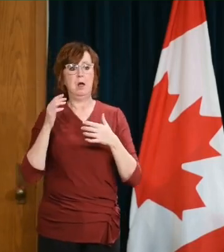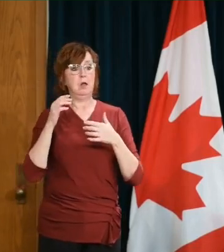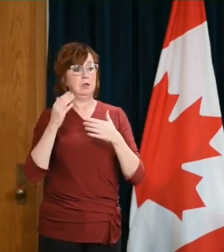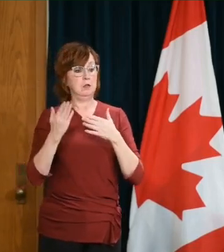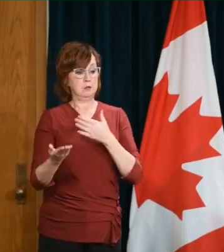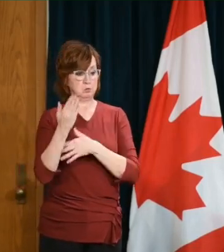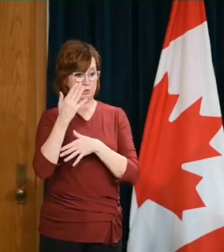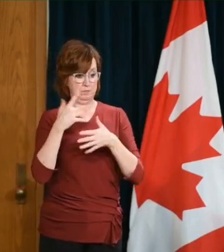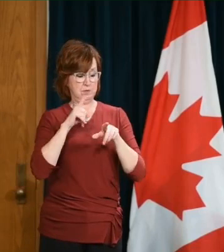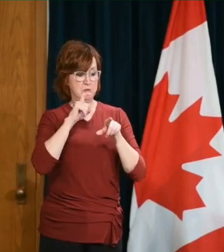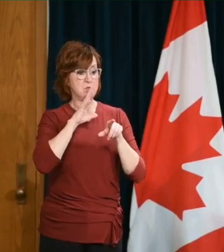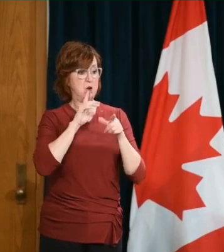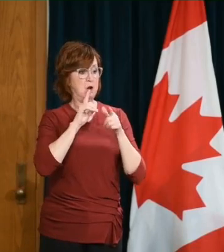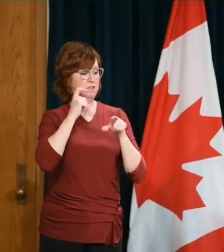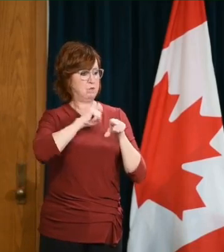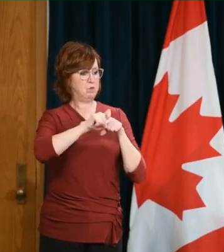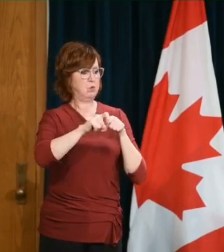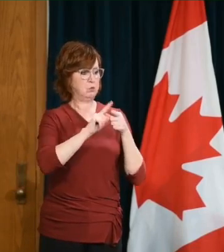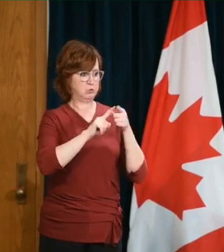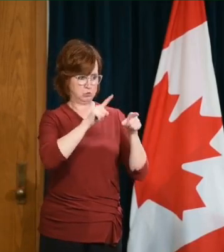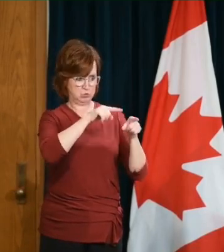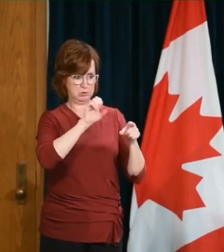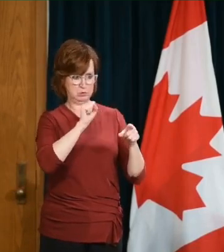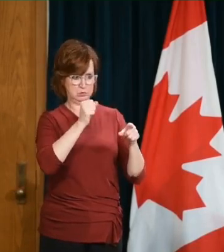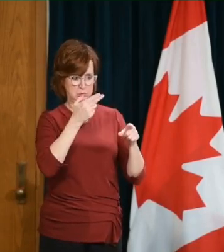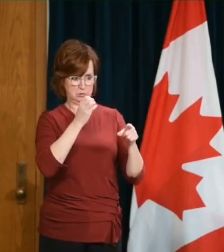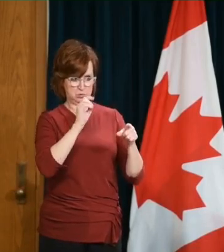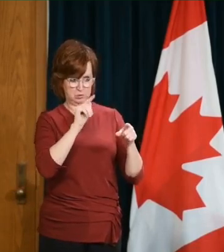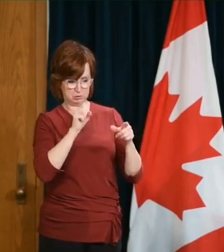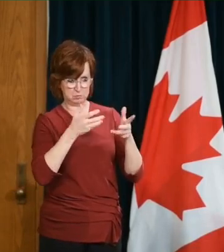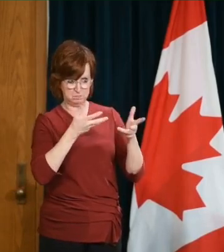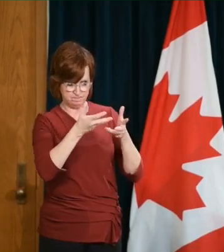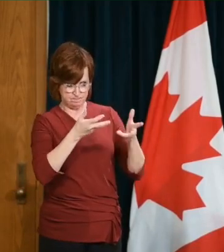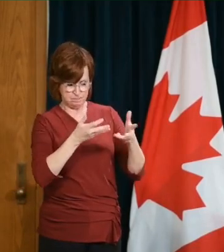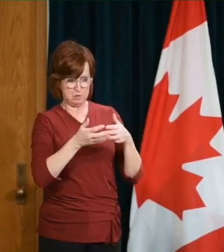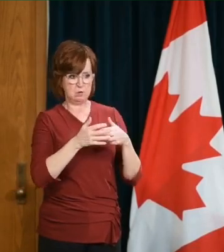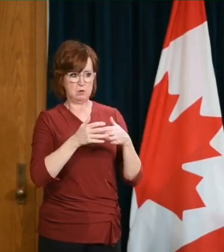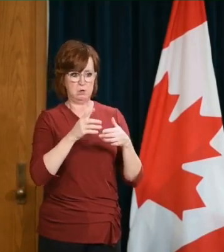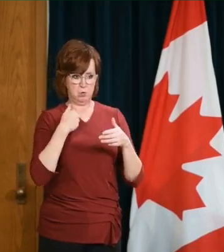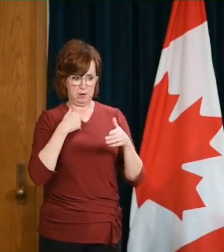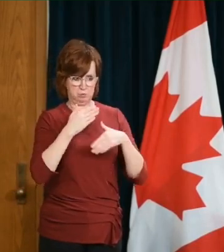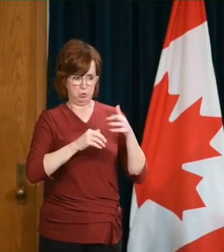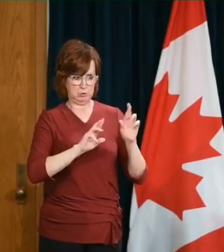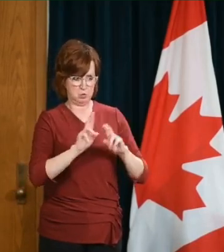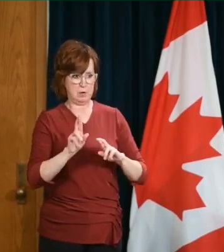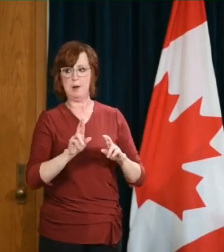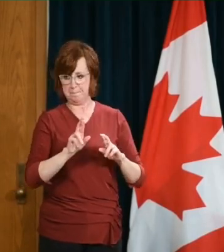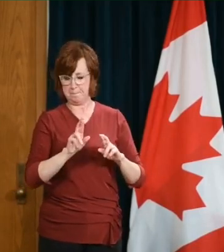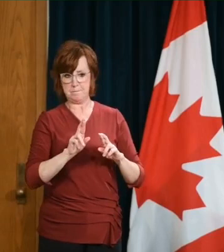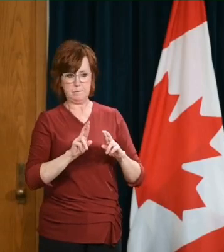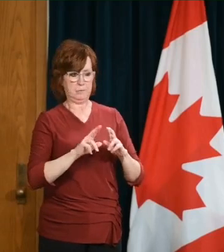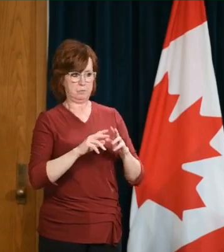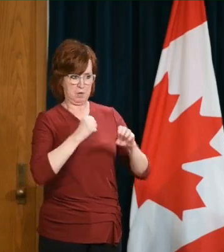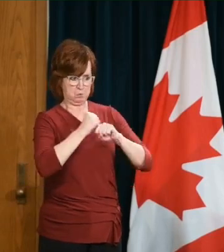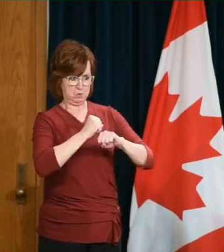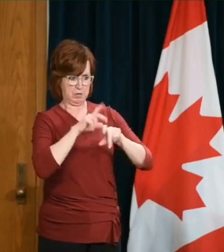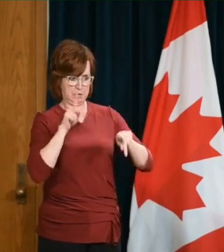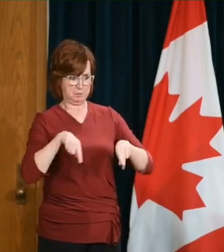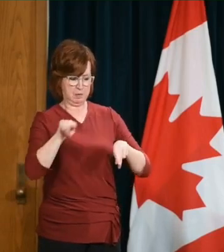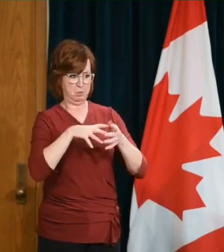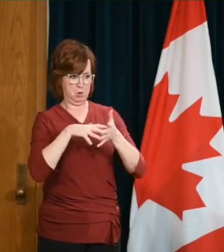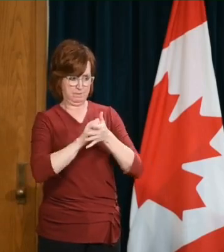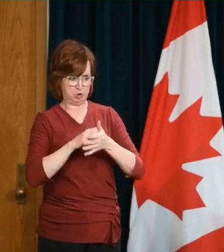to ensure that the processes that are in place are in the best interests of protecting those that are most vulnerable